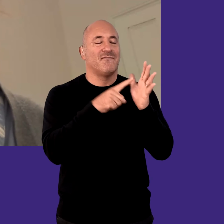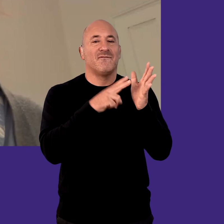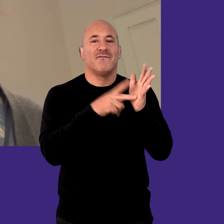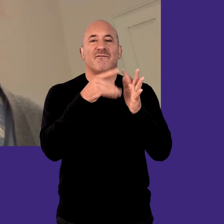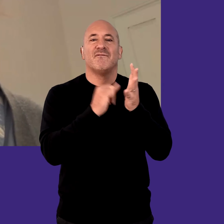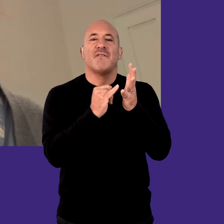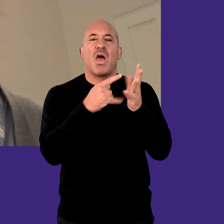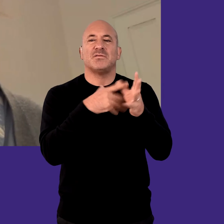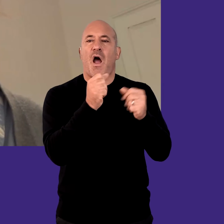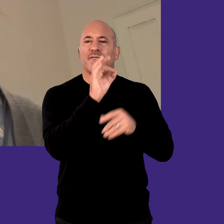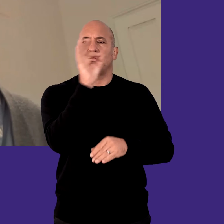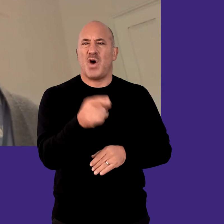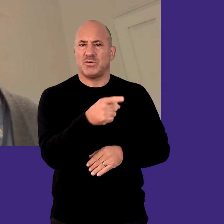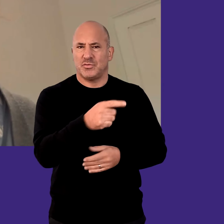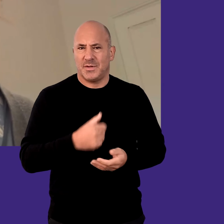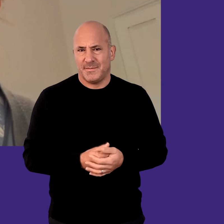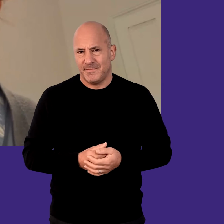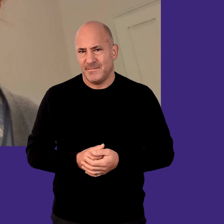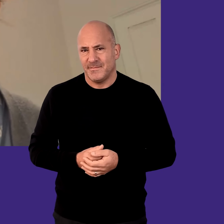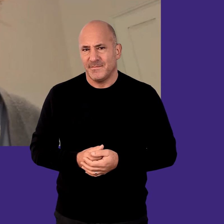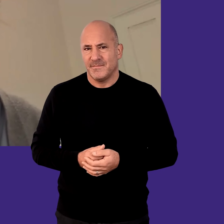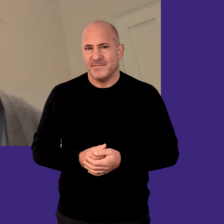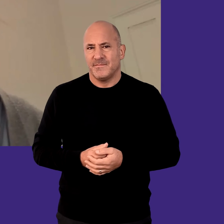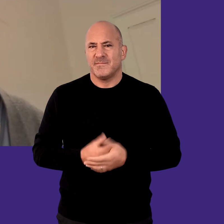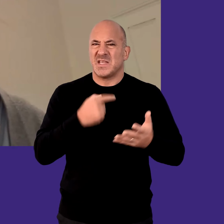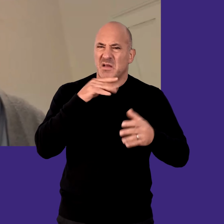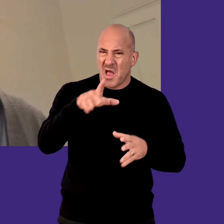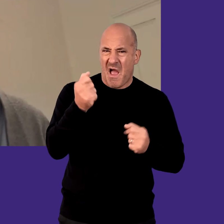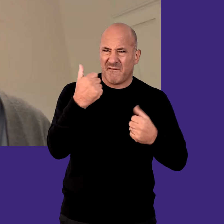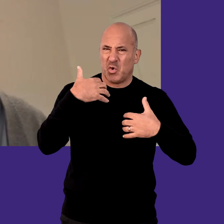think. So a question from Vanessa,